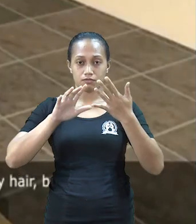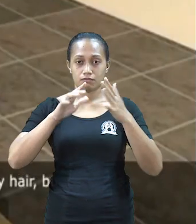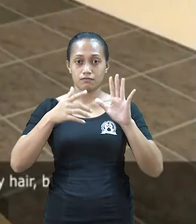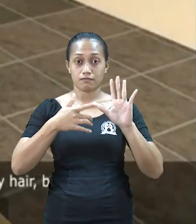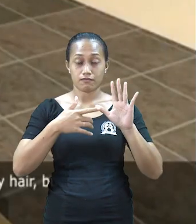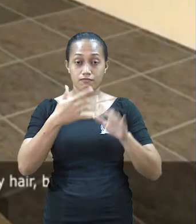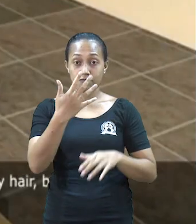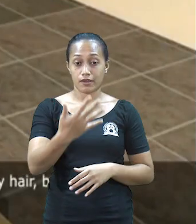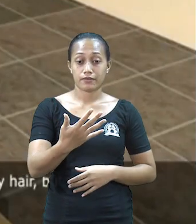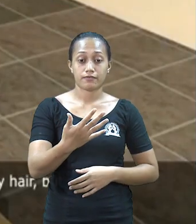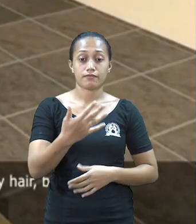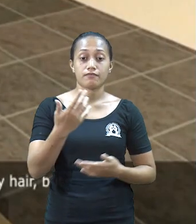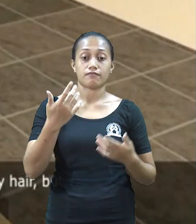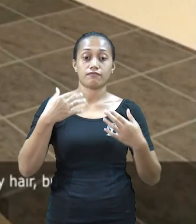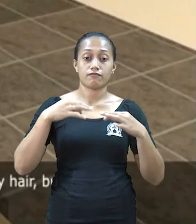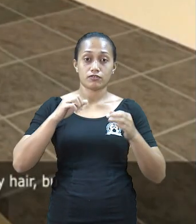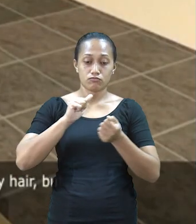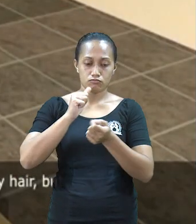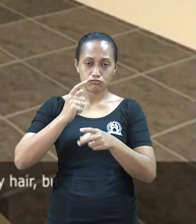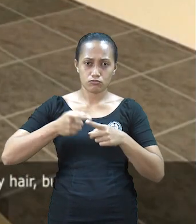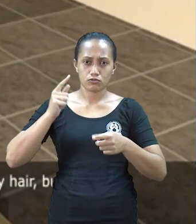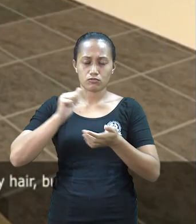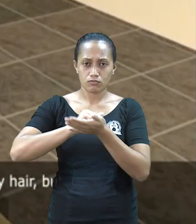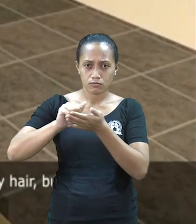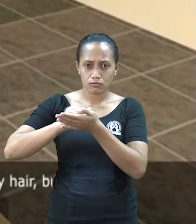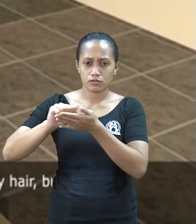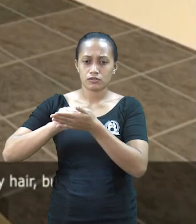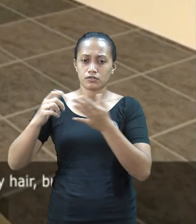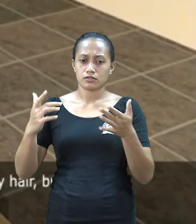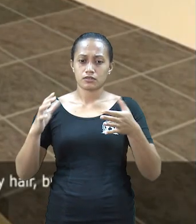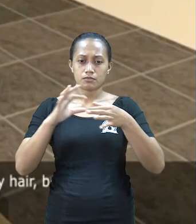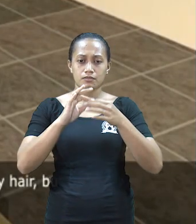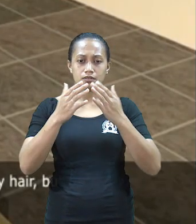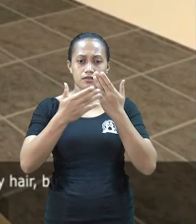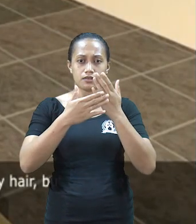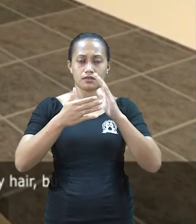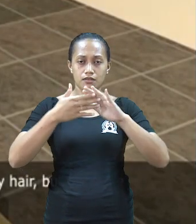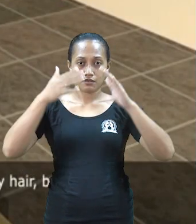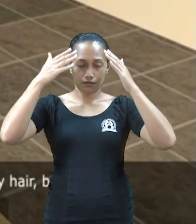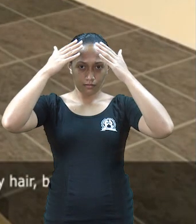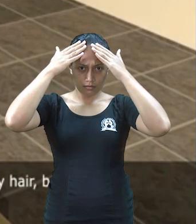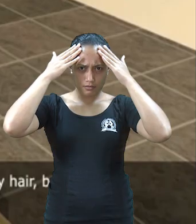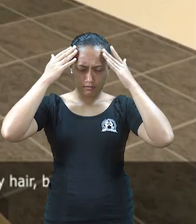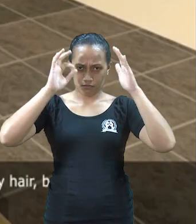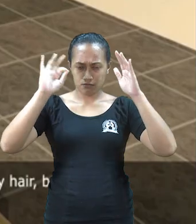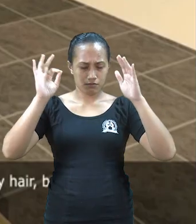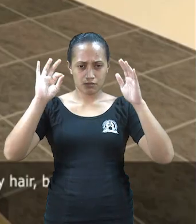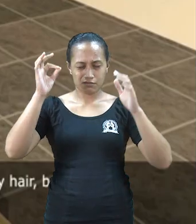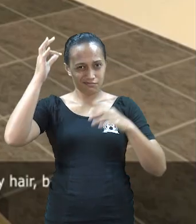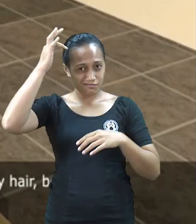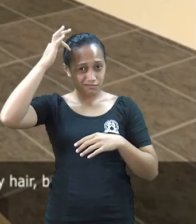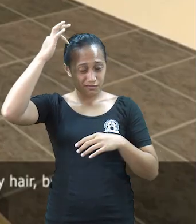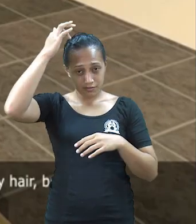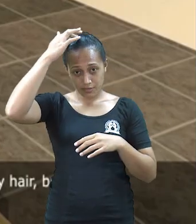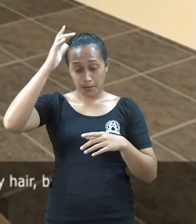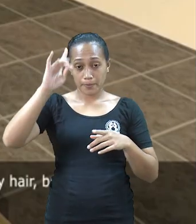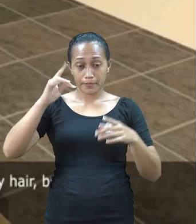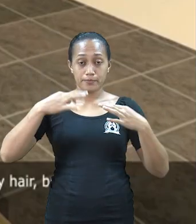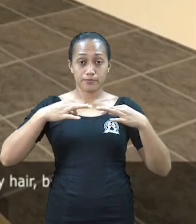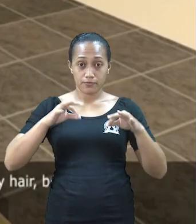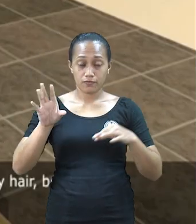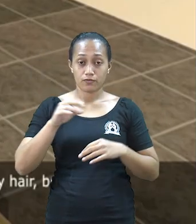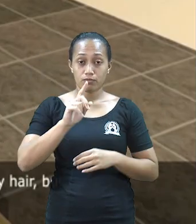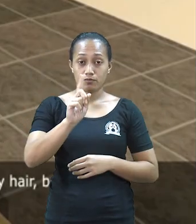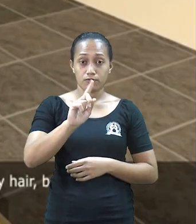5. Frequent washing and regular combining of hair gives not only healthy hair but also